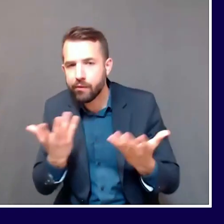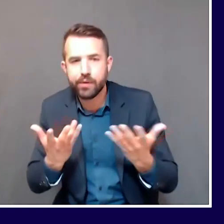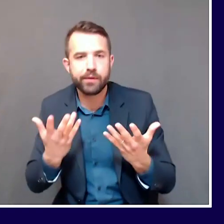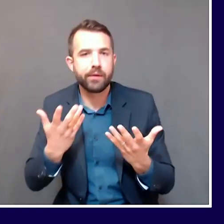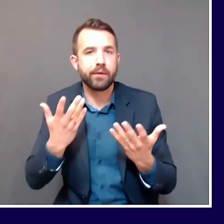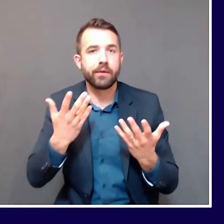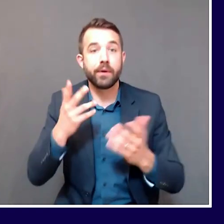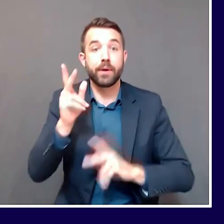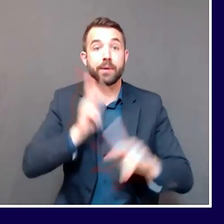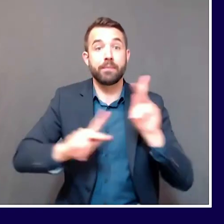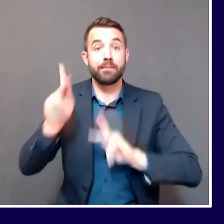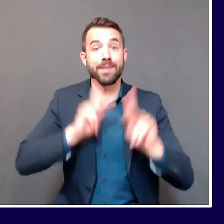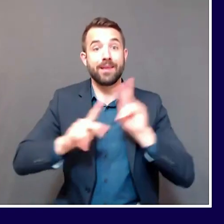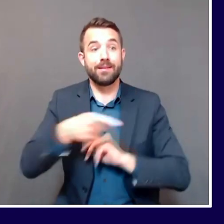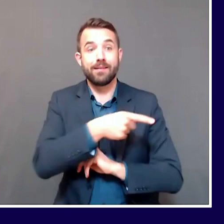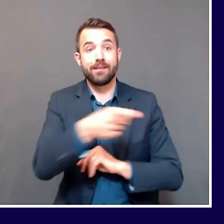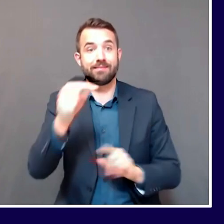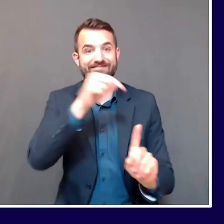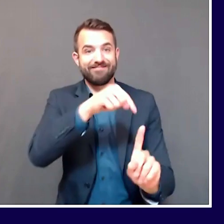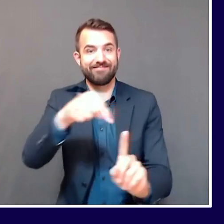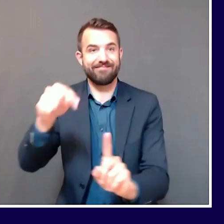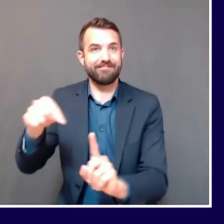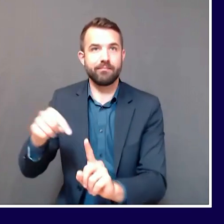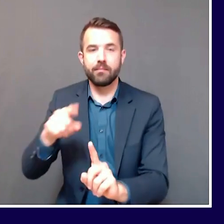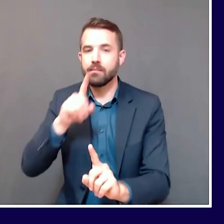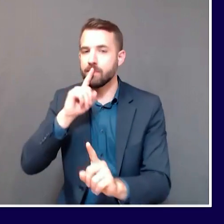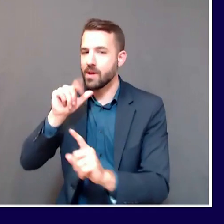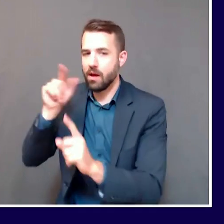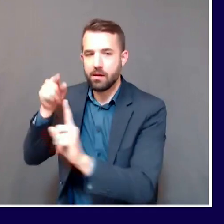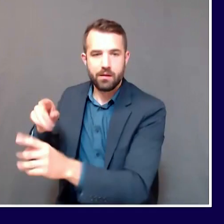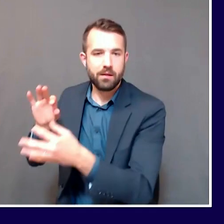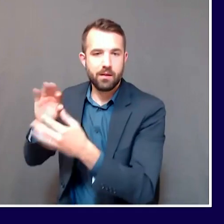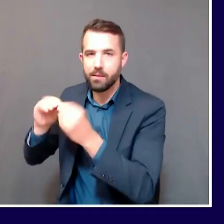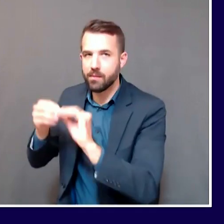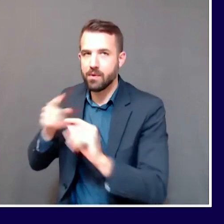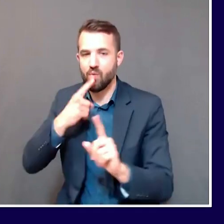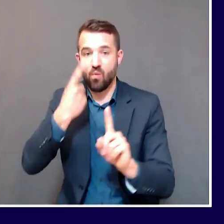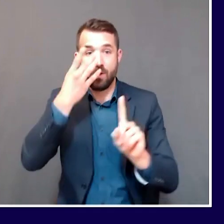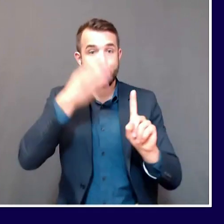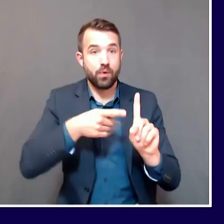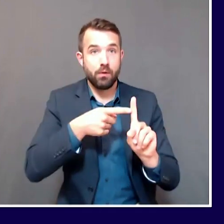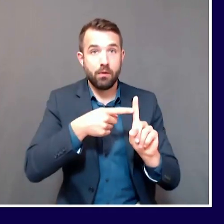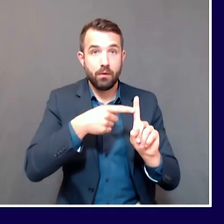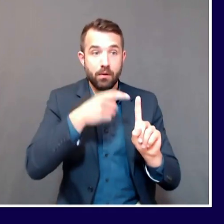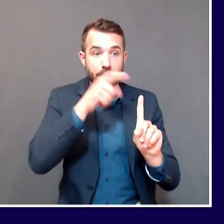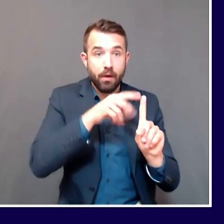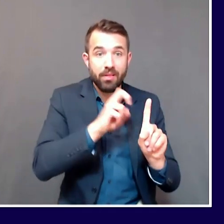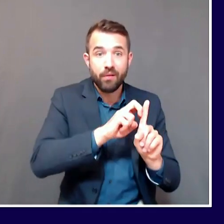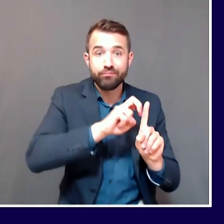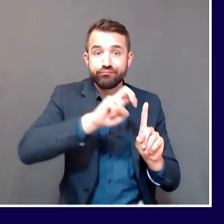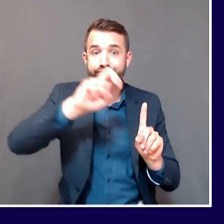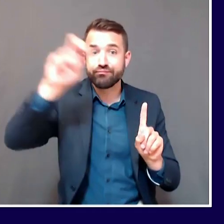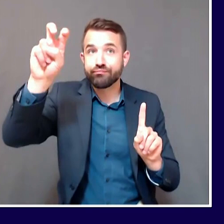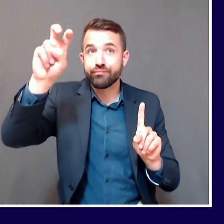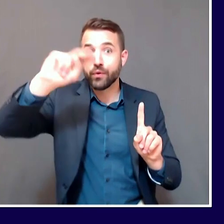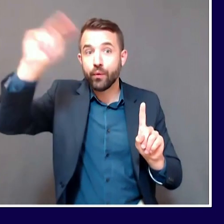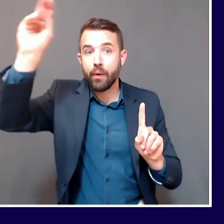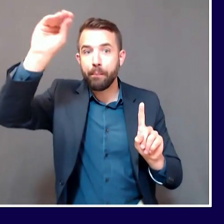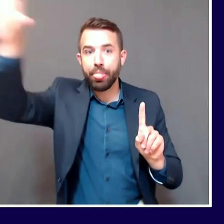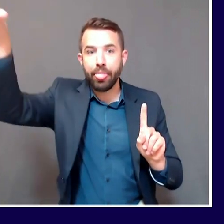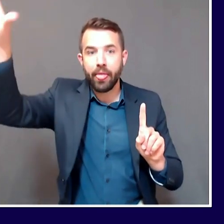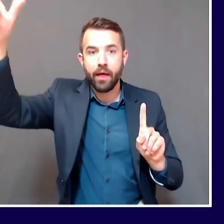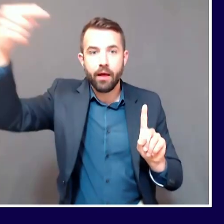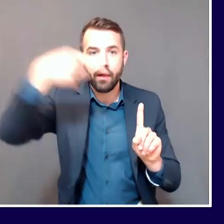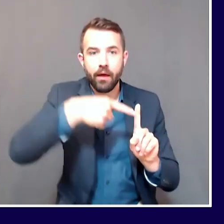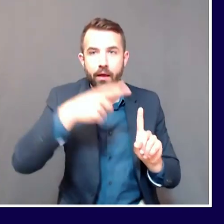codes, because one individual can travel all the way from southern Maine up to northern Maine and bring it there. So we